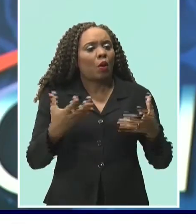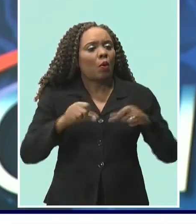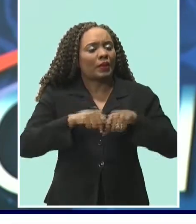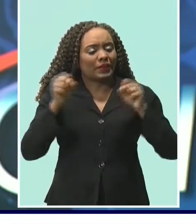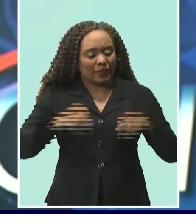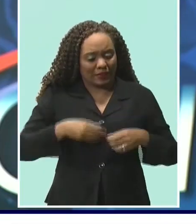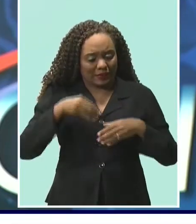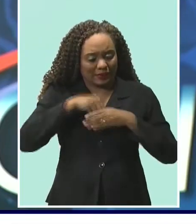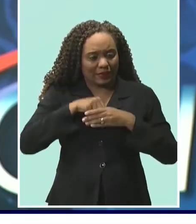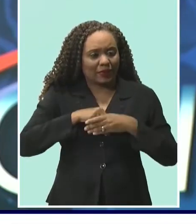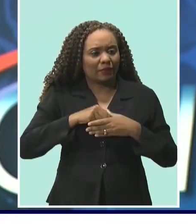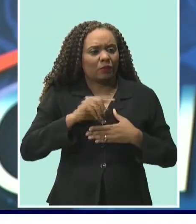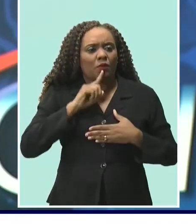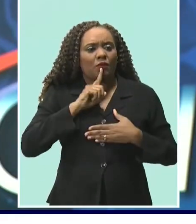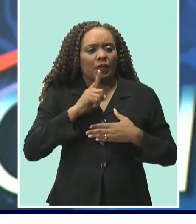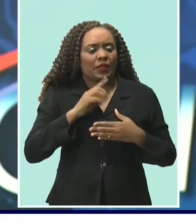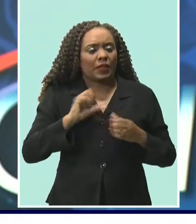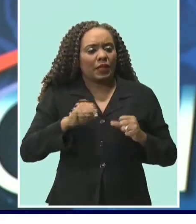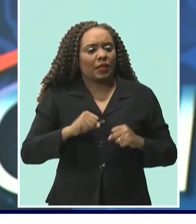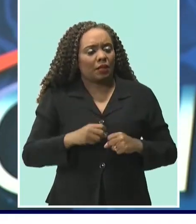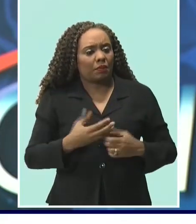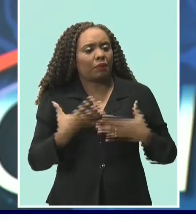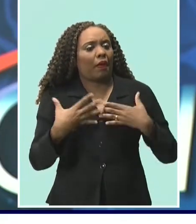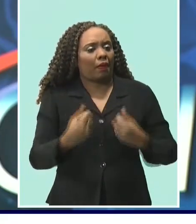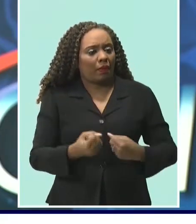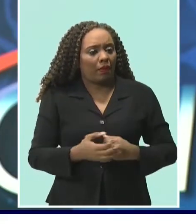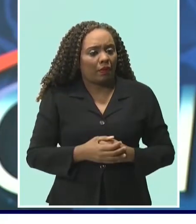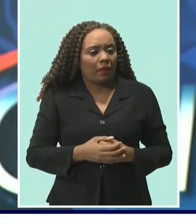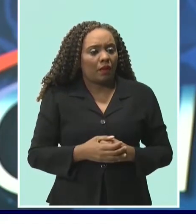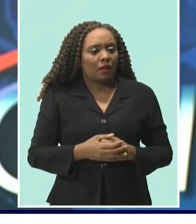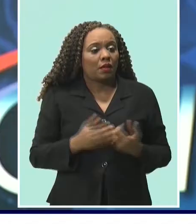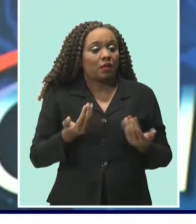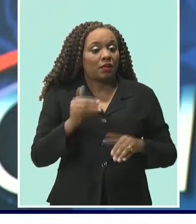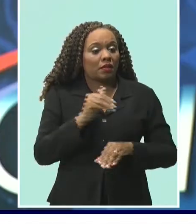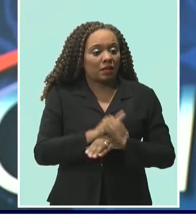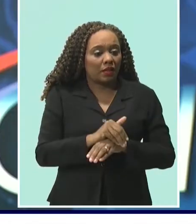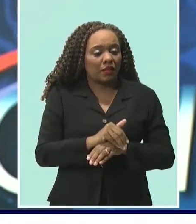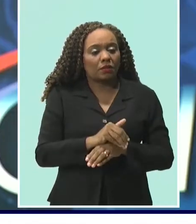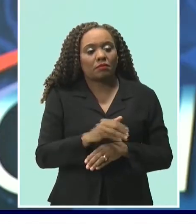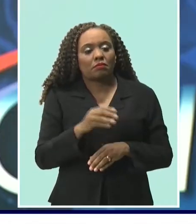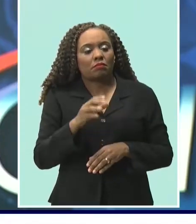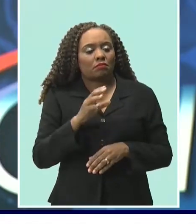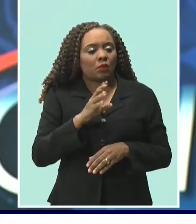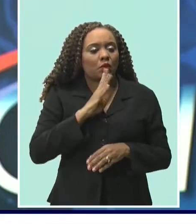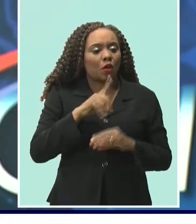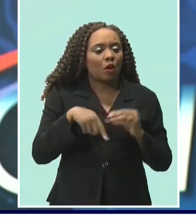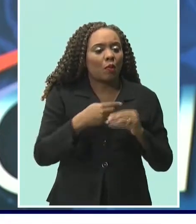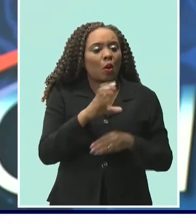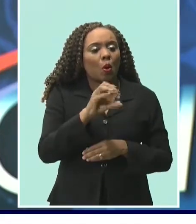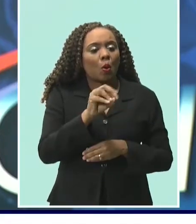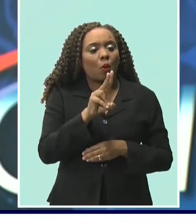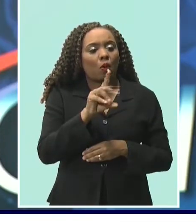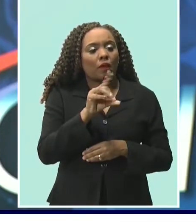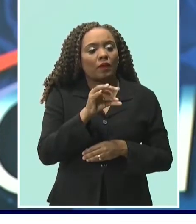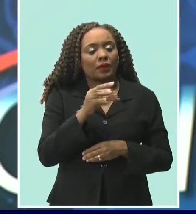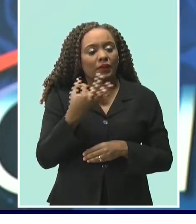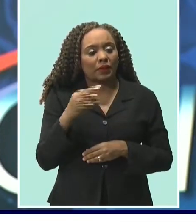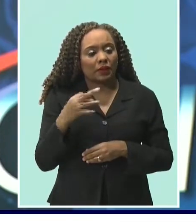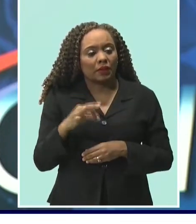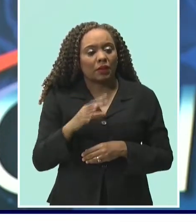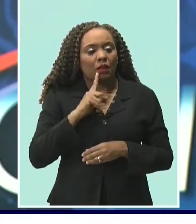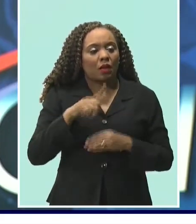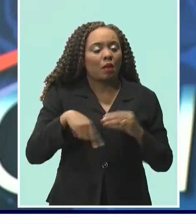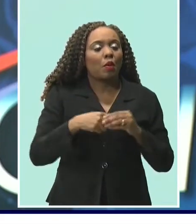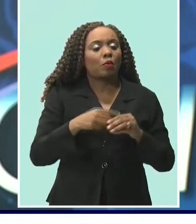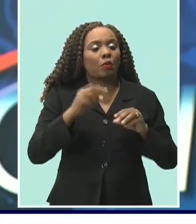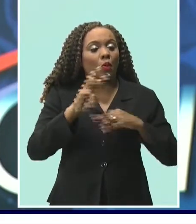and hydration are vital in the fight against the coronavirus. And in tonight's edition of Coping with COVID-19, Shane Jones uses